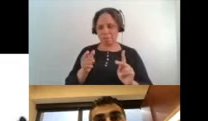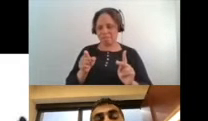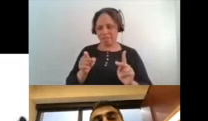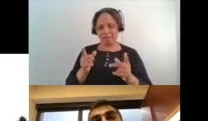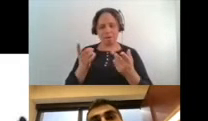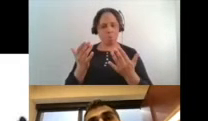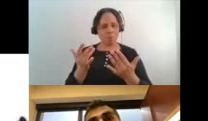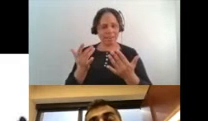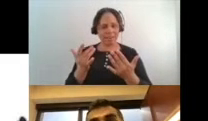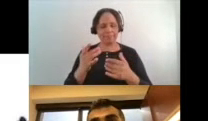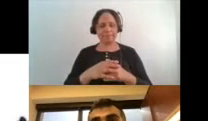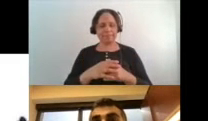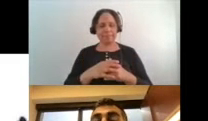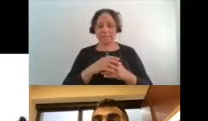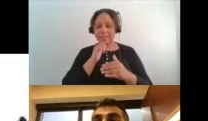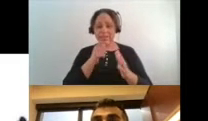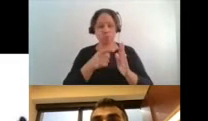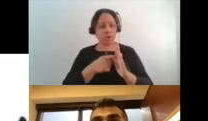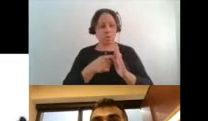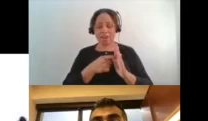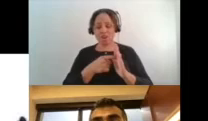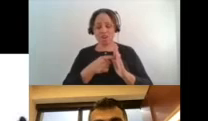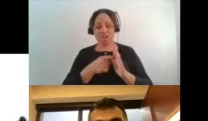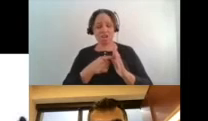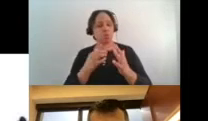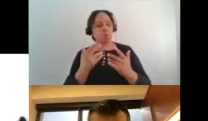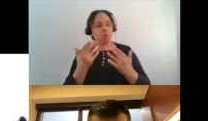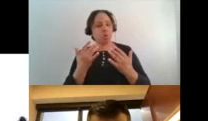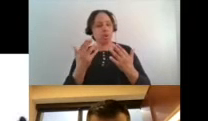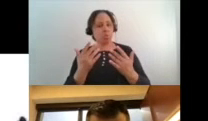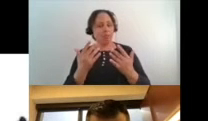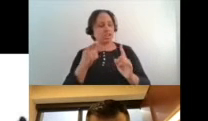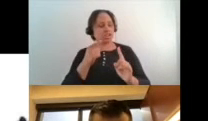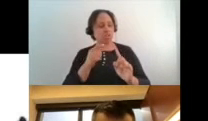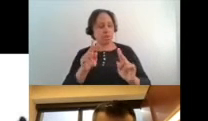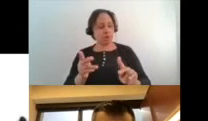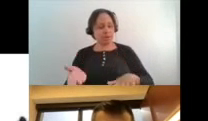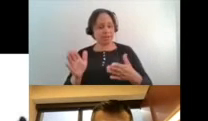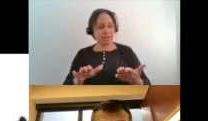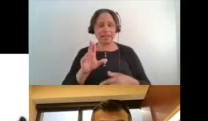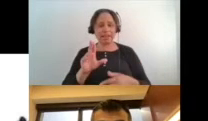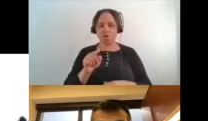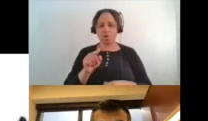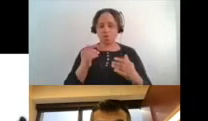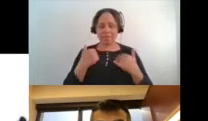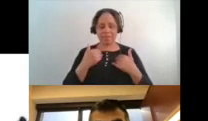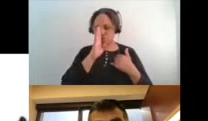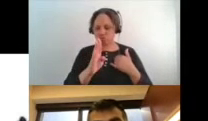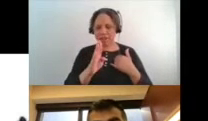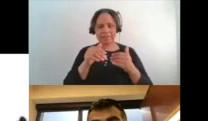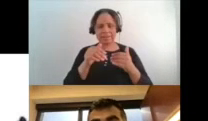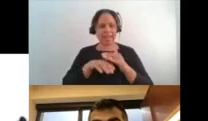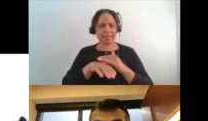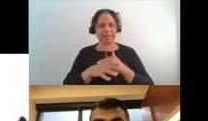require anybody to be on the wait list. Then you have direct access to a kidney or a liver. And it gives people